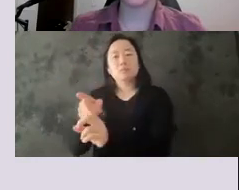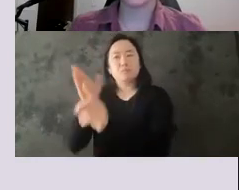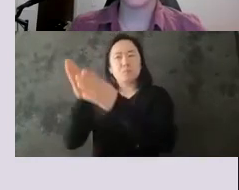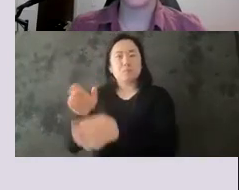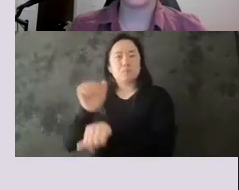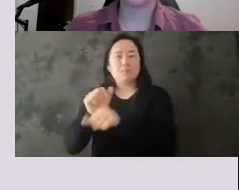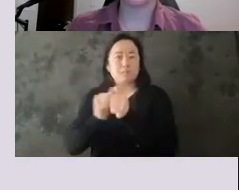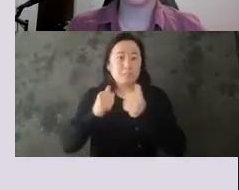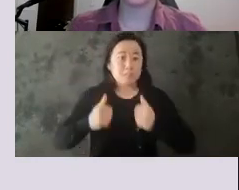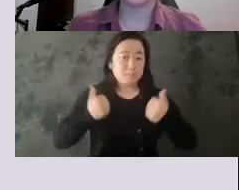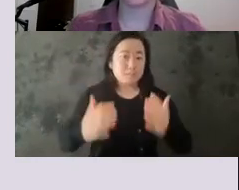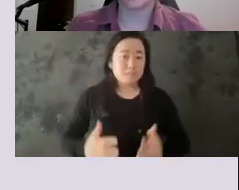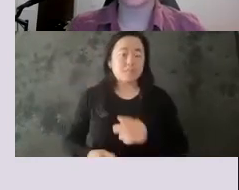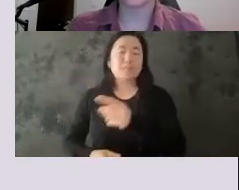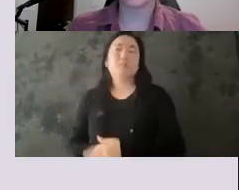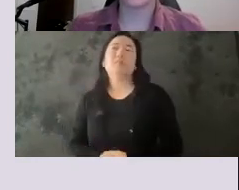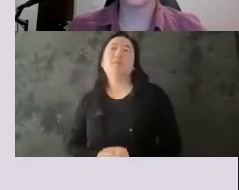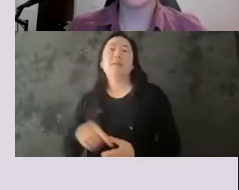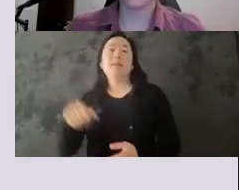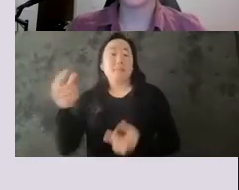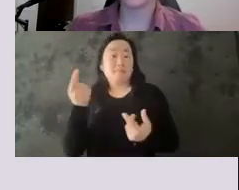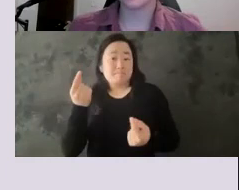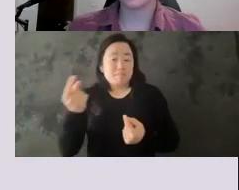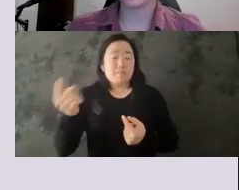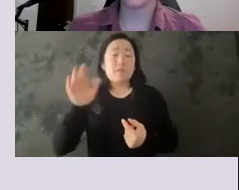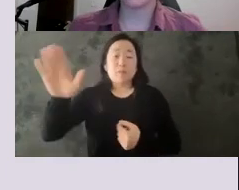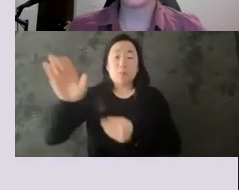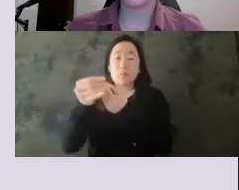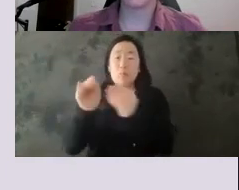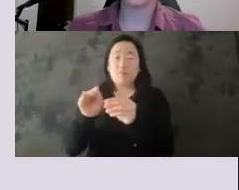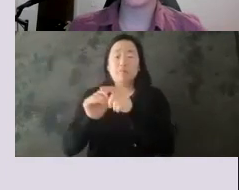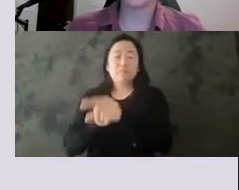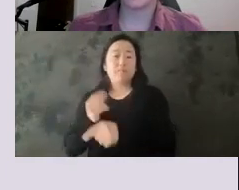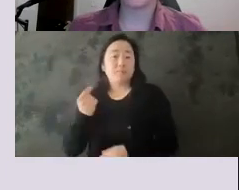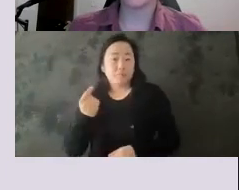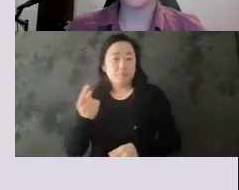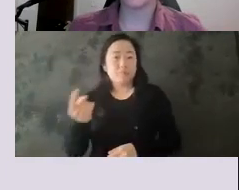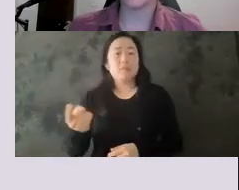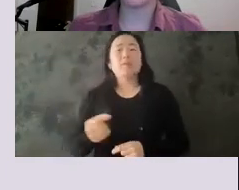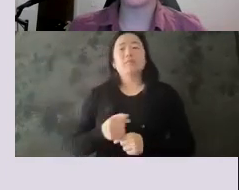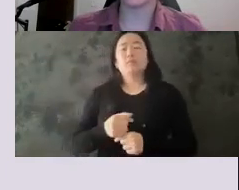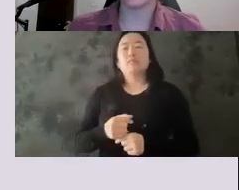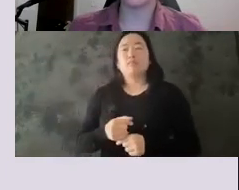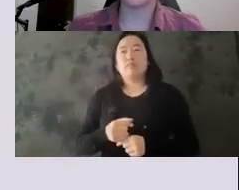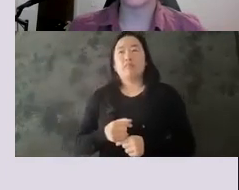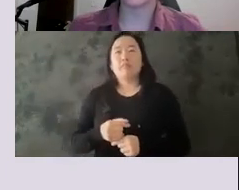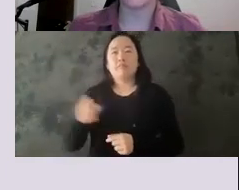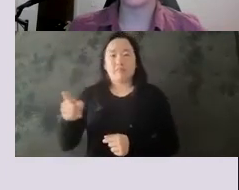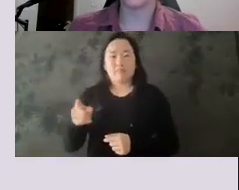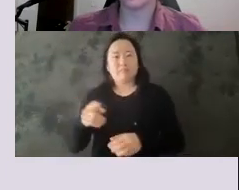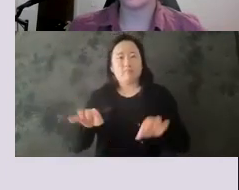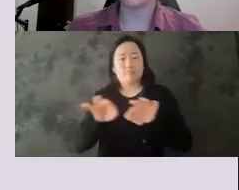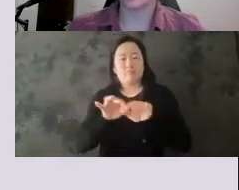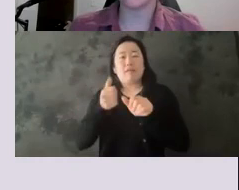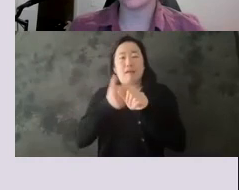of the things that they put into practice at their office location was that they made sure that every room that